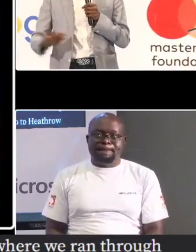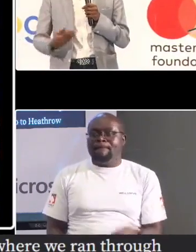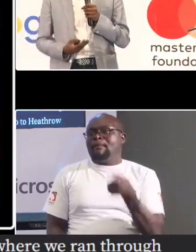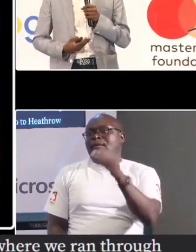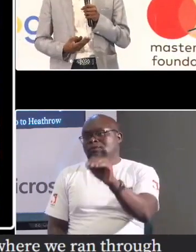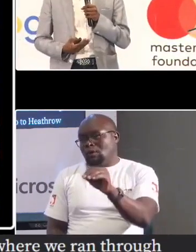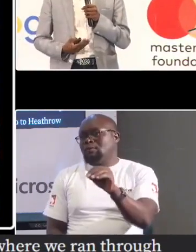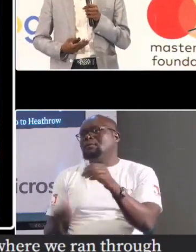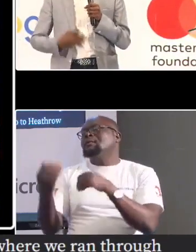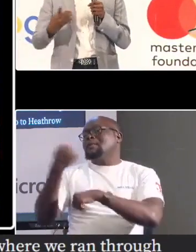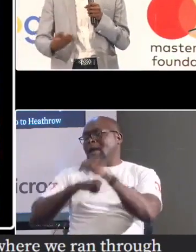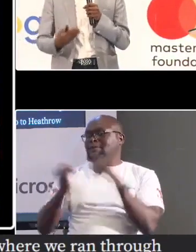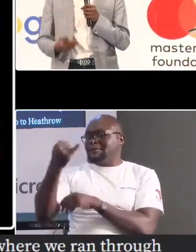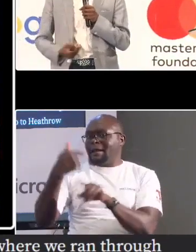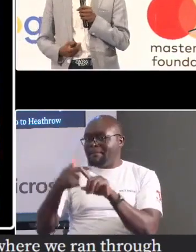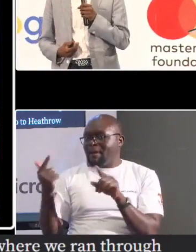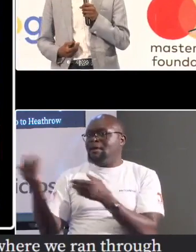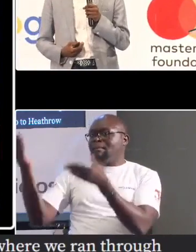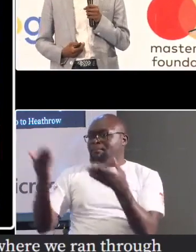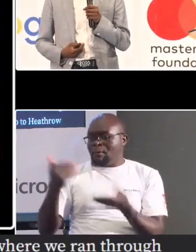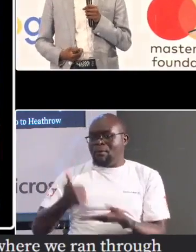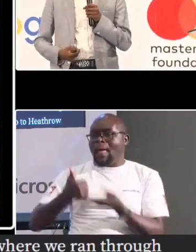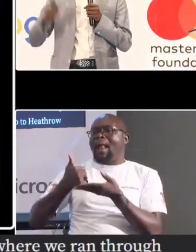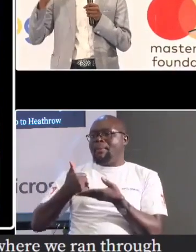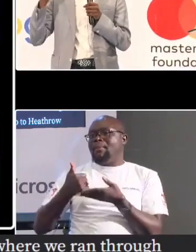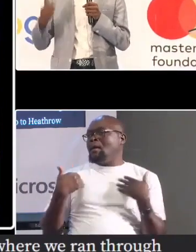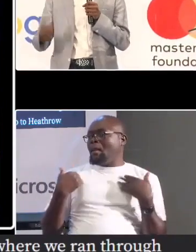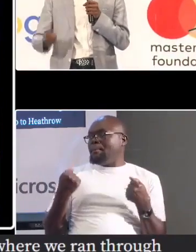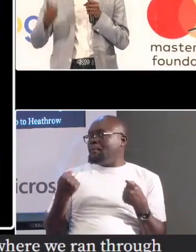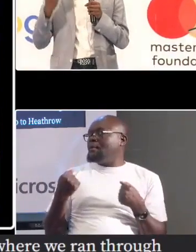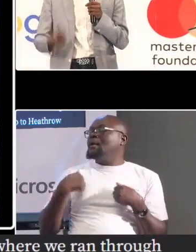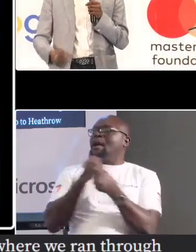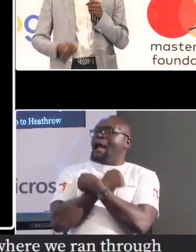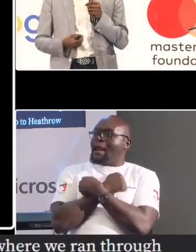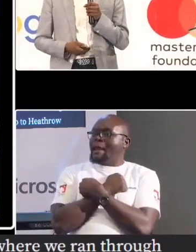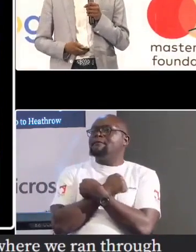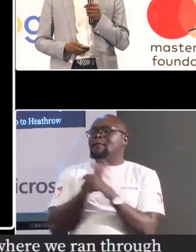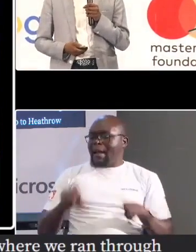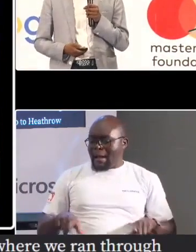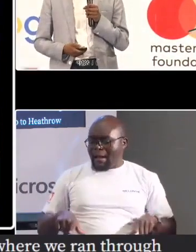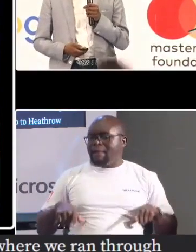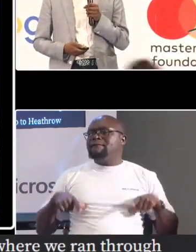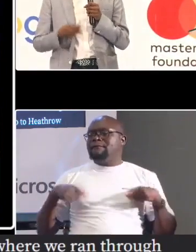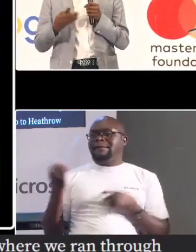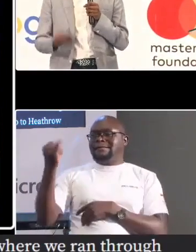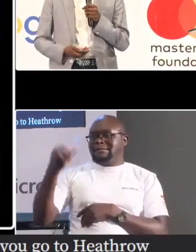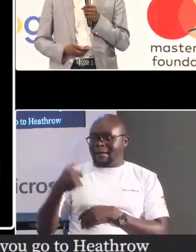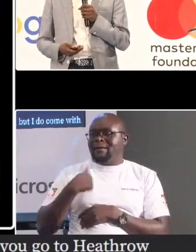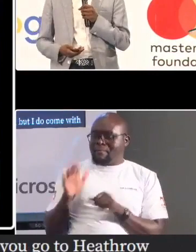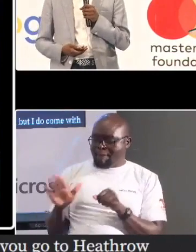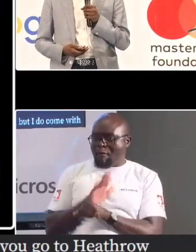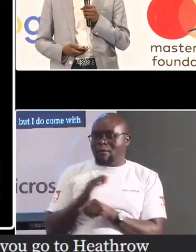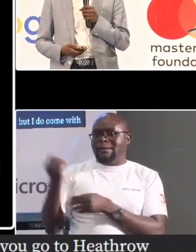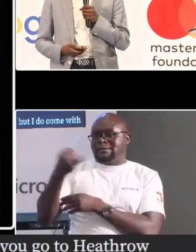So I am an active designer, but I do come with a health warning. I love and live design. So I'm a total